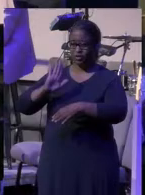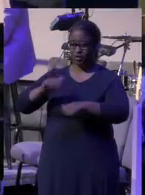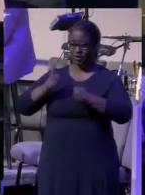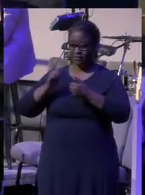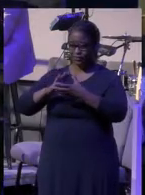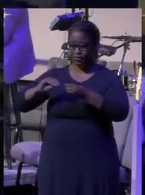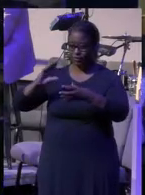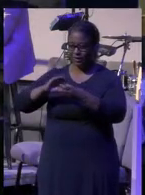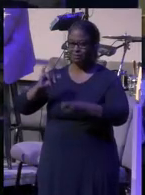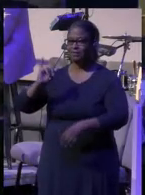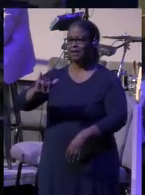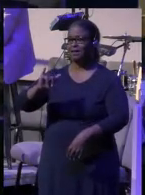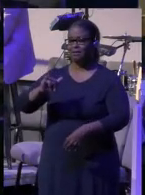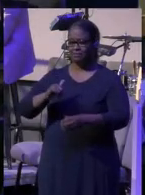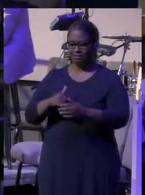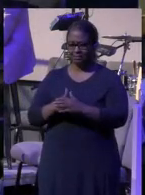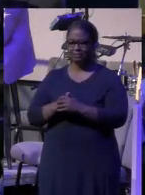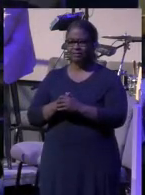So,